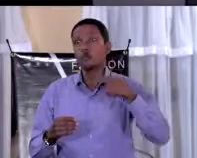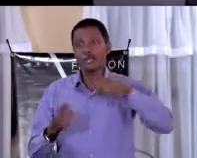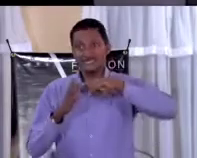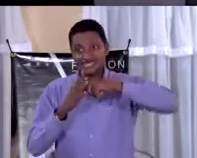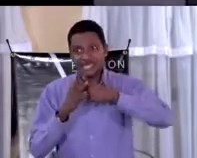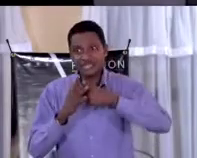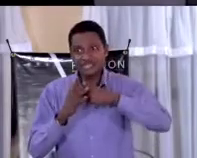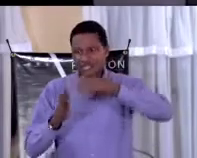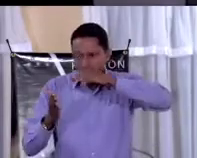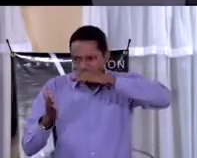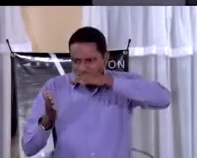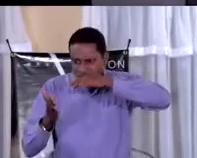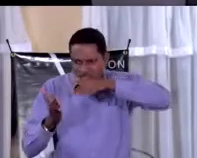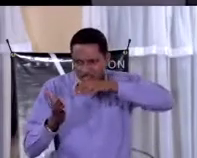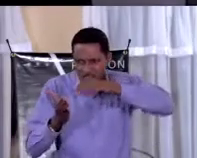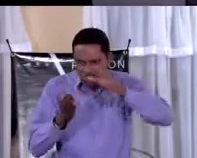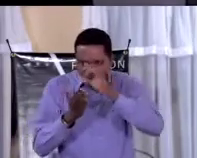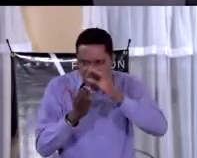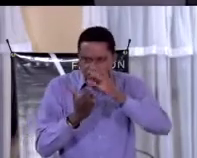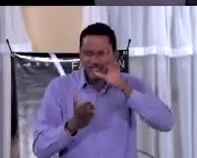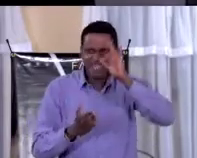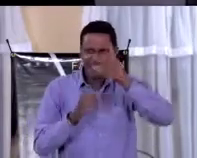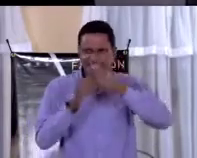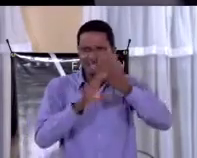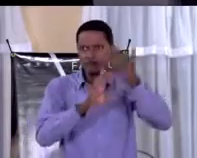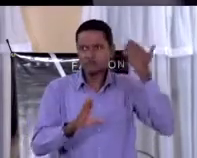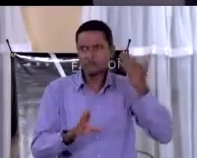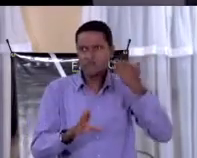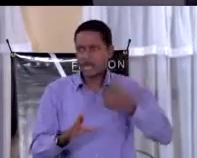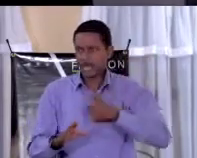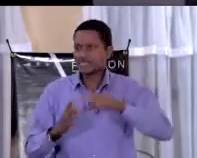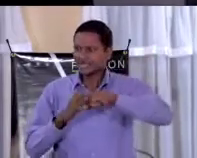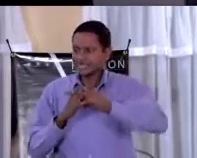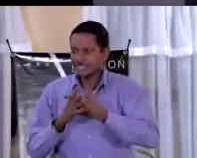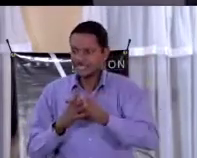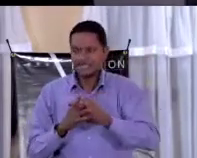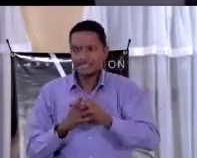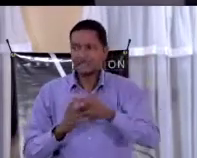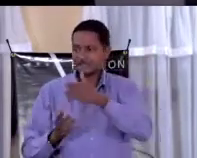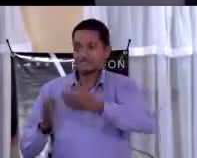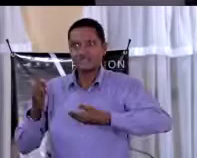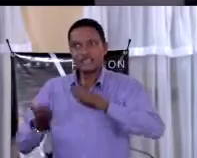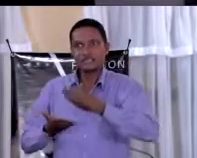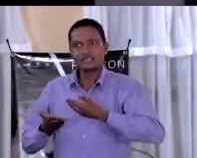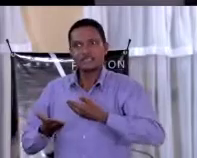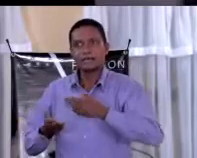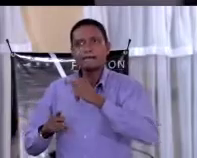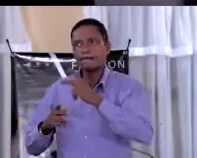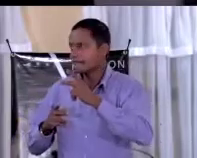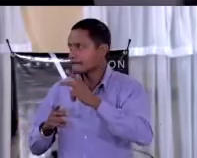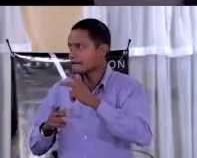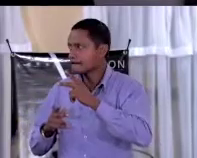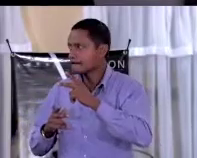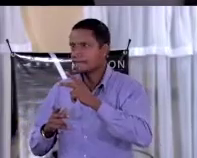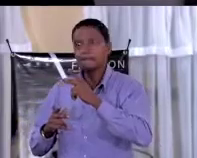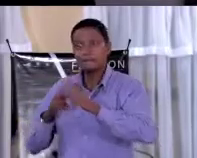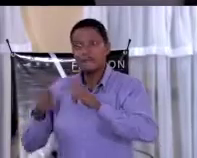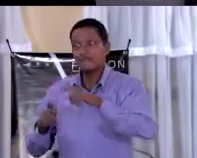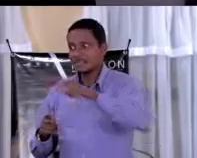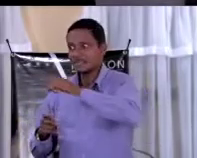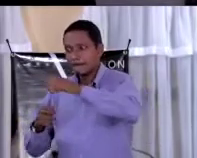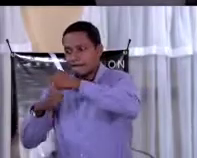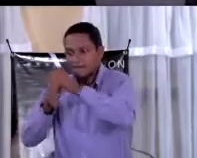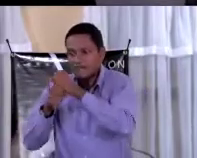jewelry designers doing handmade jewelry and stuff into the store rent free, right? I just wanted to test the market and see, okay, well, is there a place for